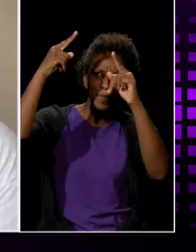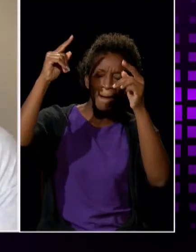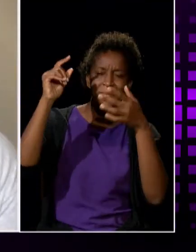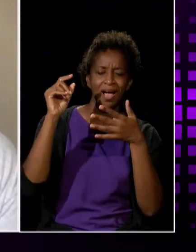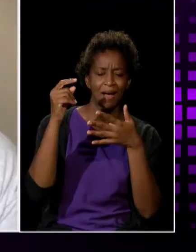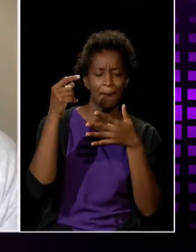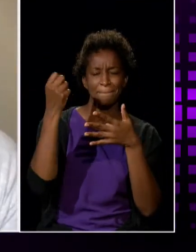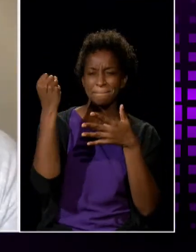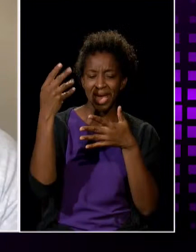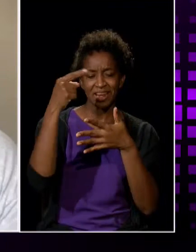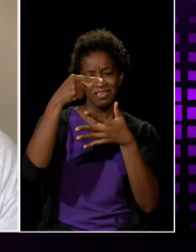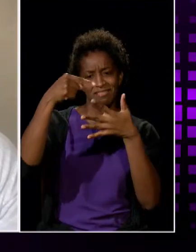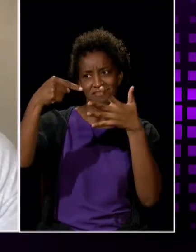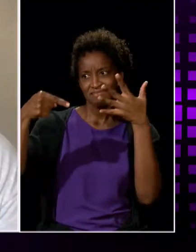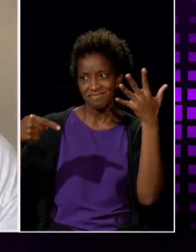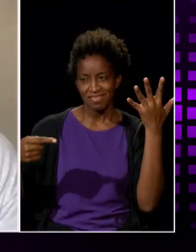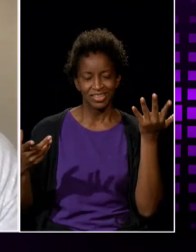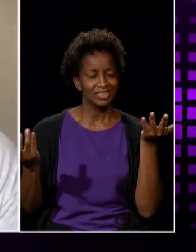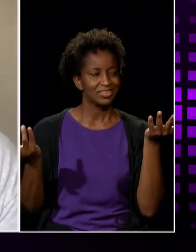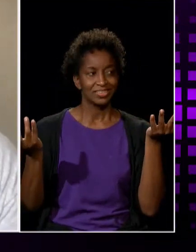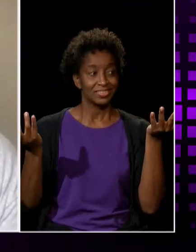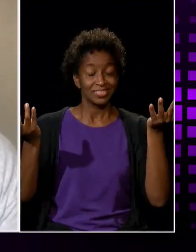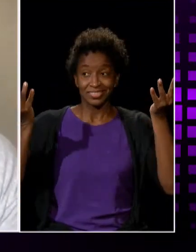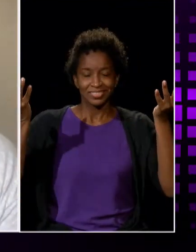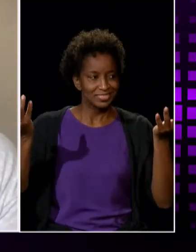So, in wrapping up,